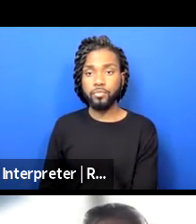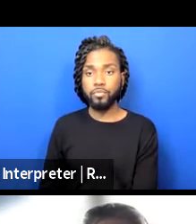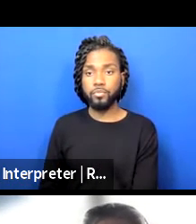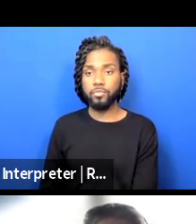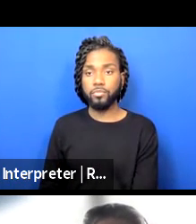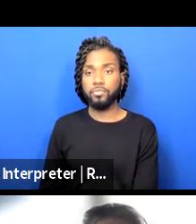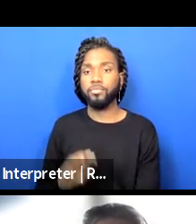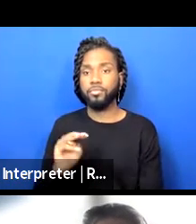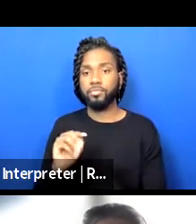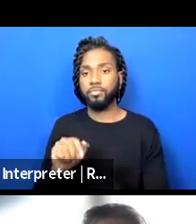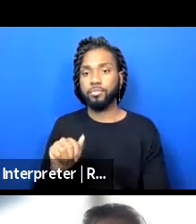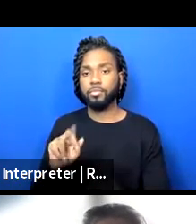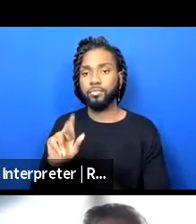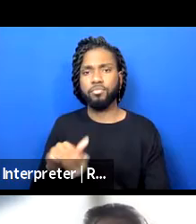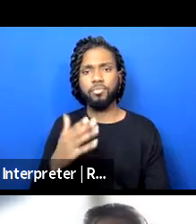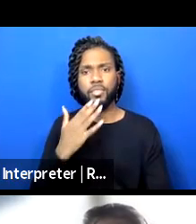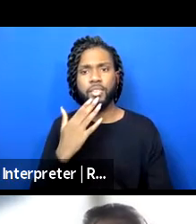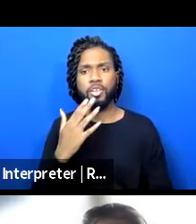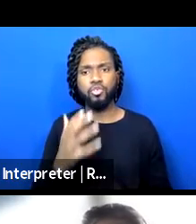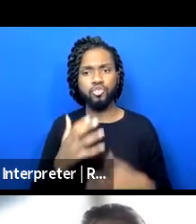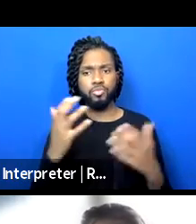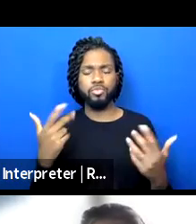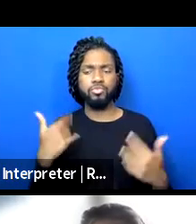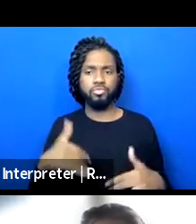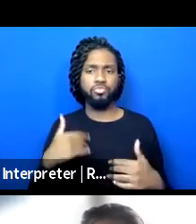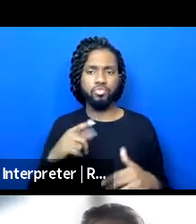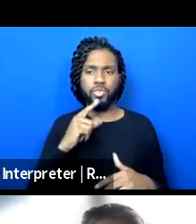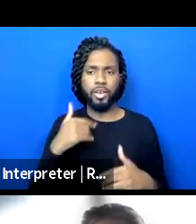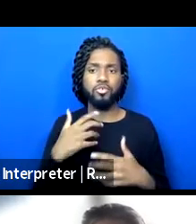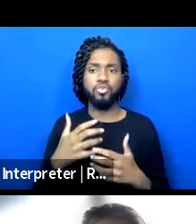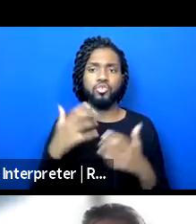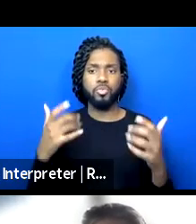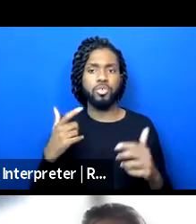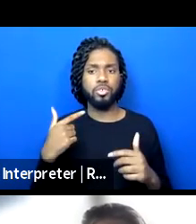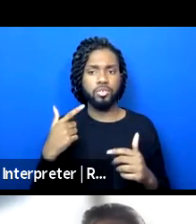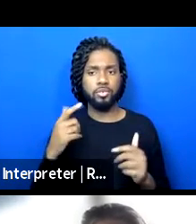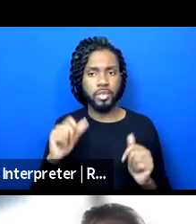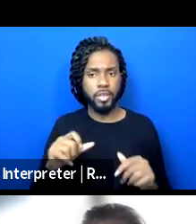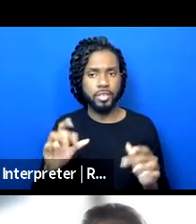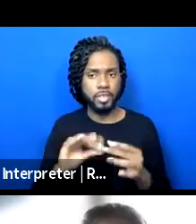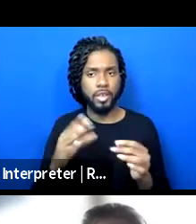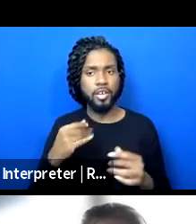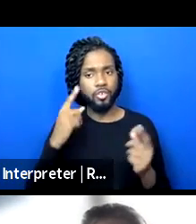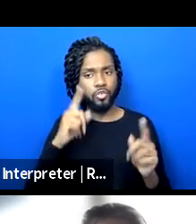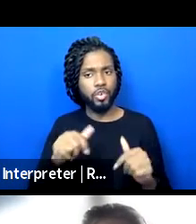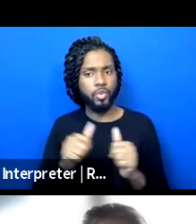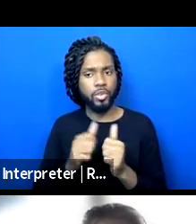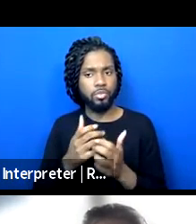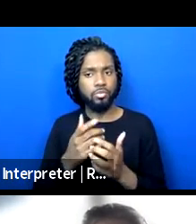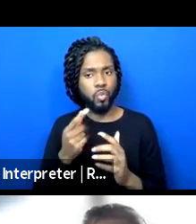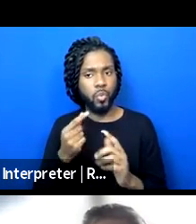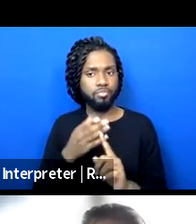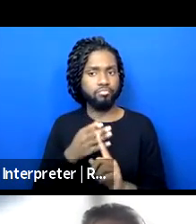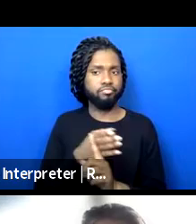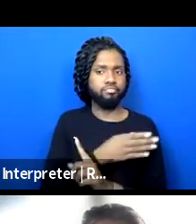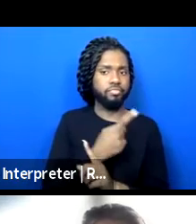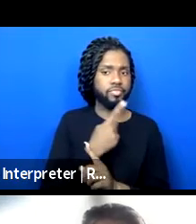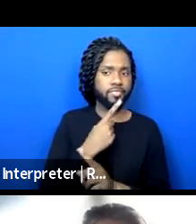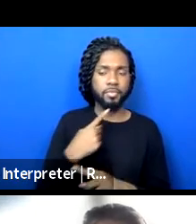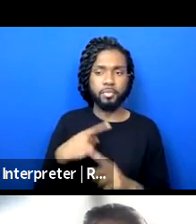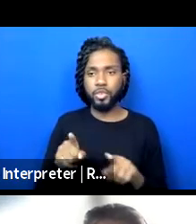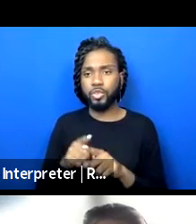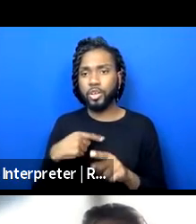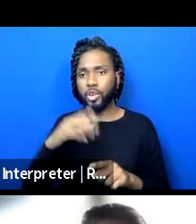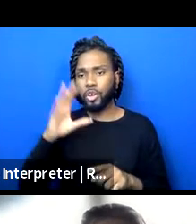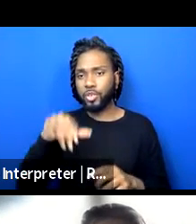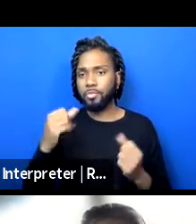Thank you so much. I mean, there's so much to say, and I agree with so much of which has been said, but I know a lot of people wanted to